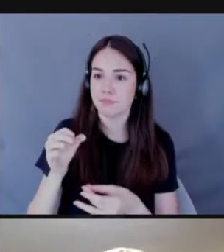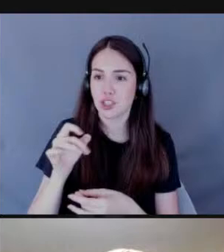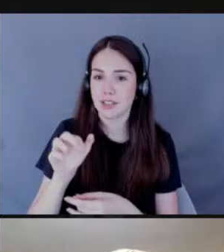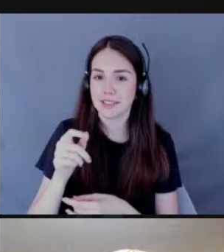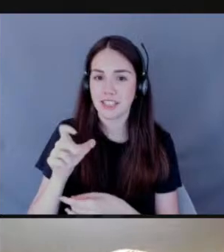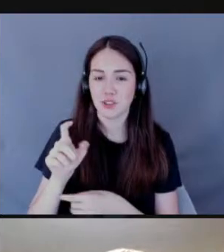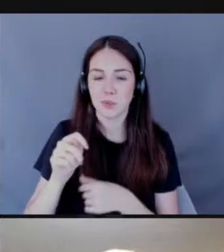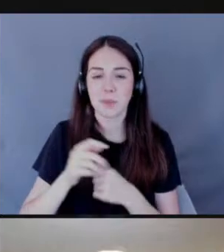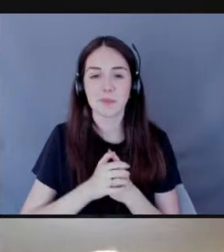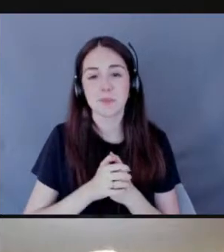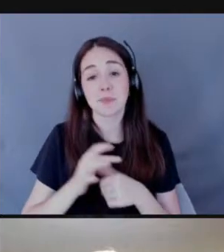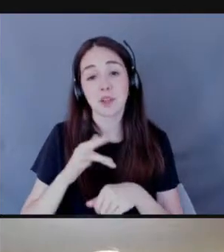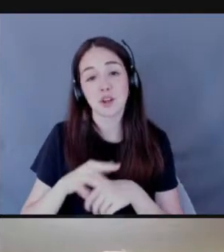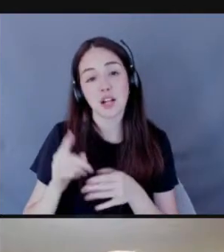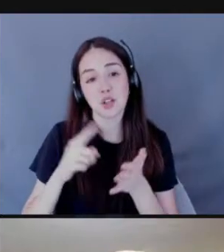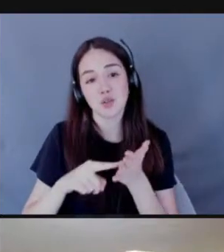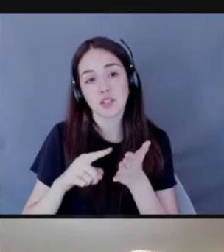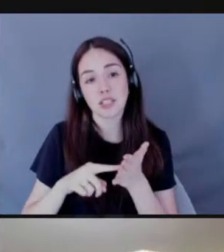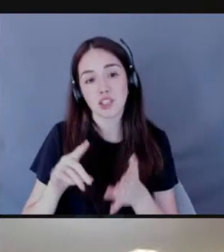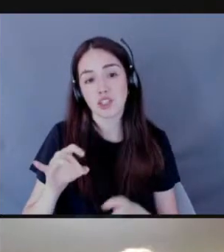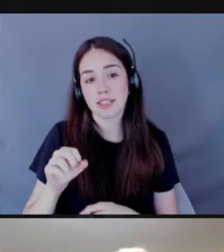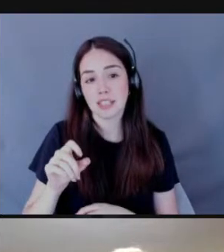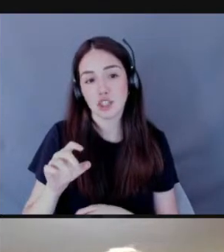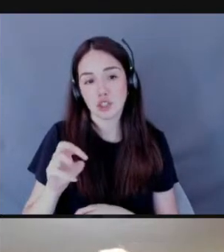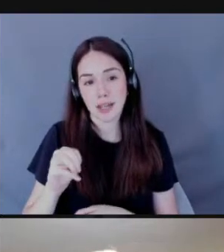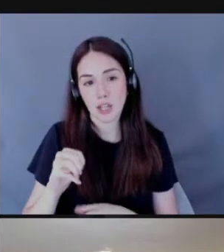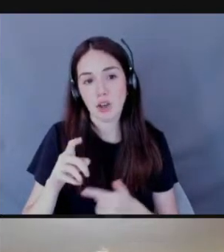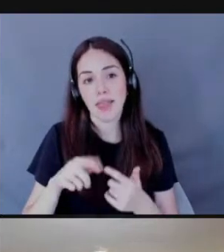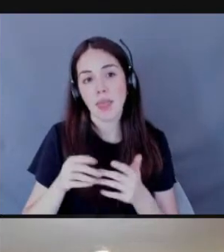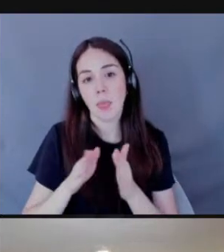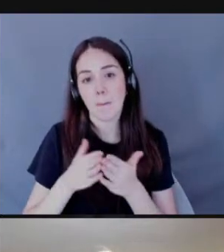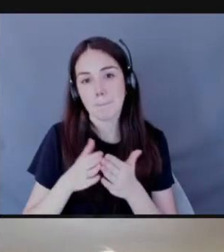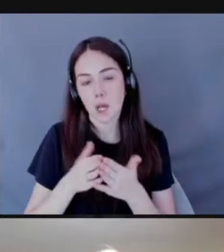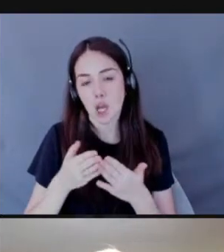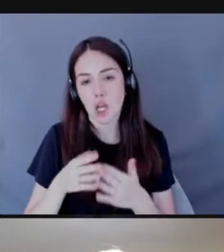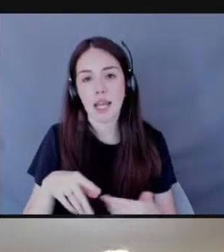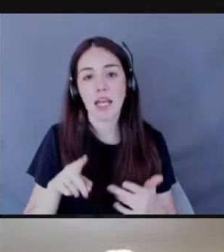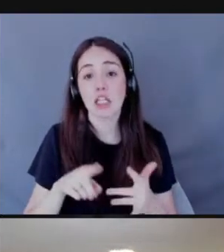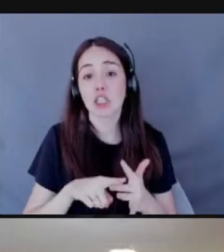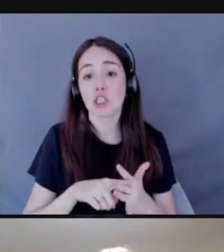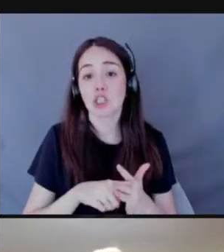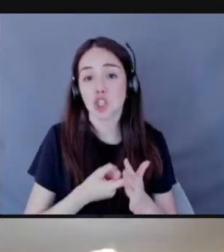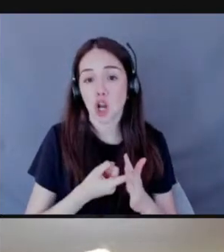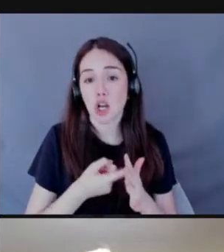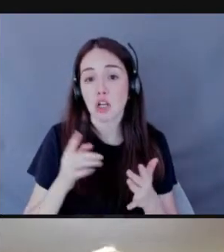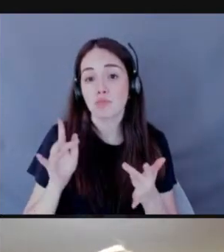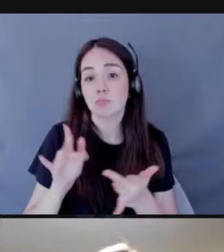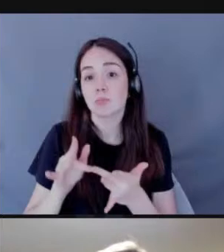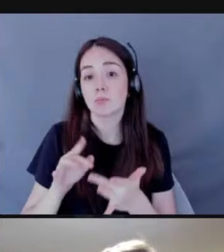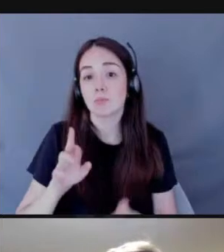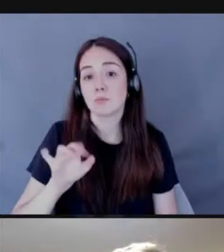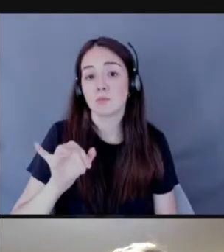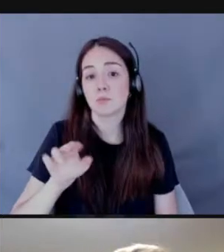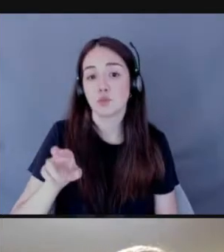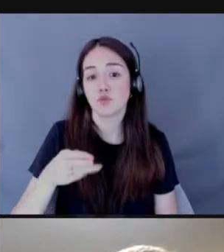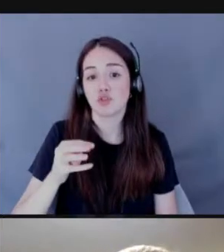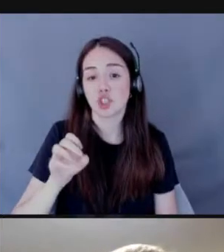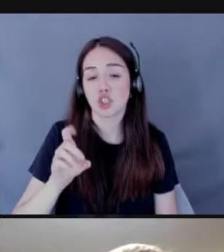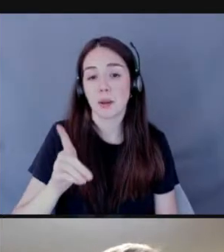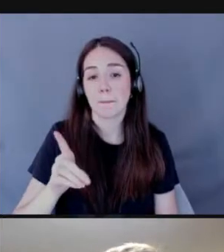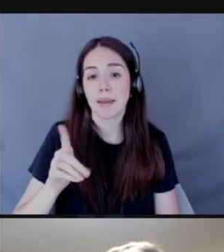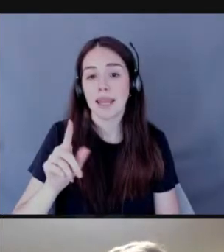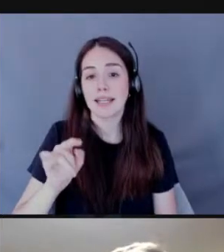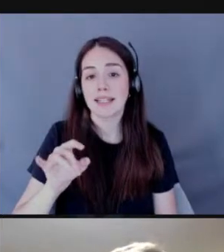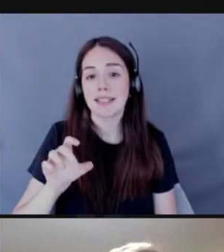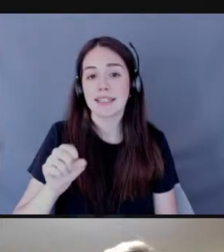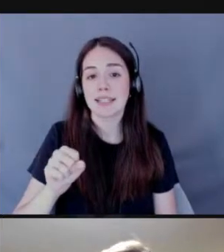this dissertation and then ultimately the book started really with getting in touch with the Richmond Times-Dispatch. And there was a really